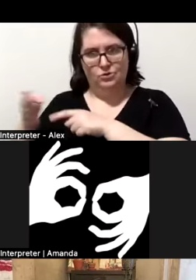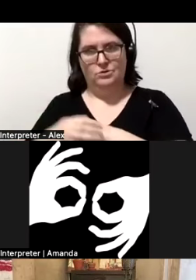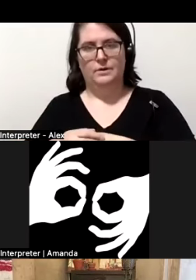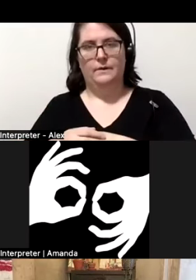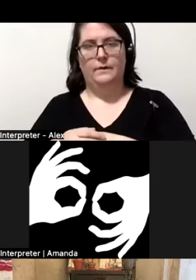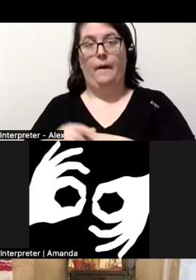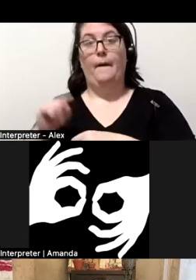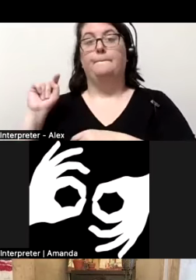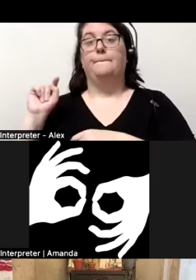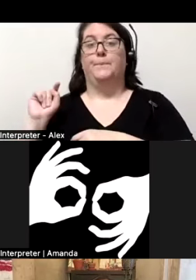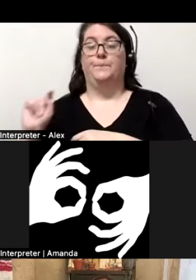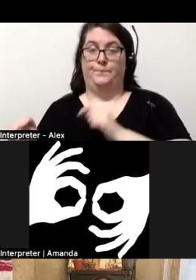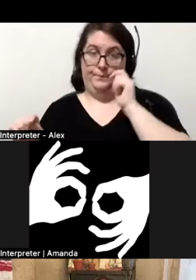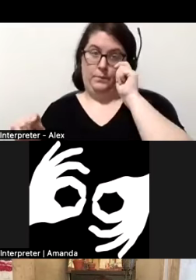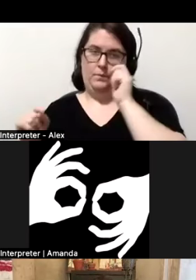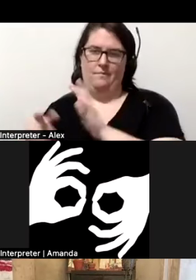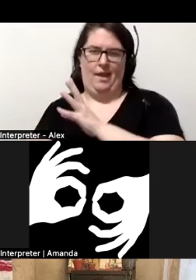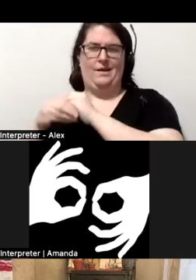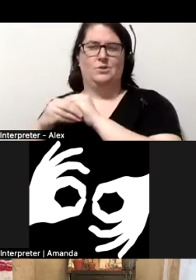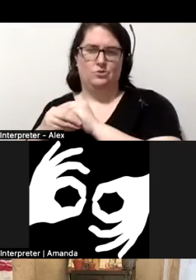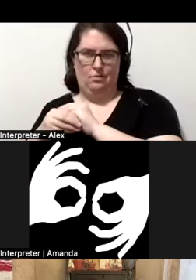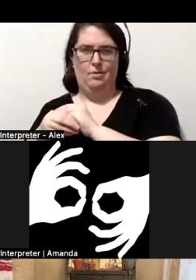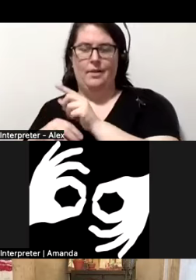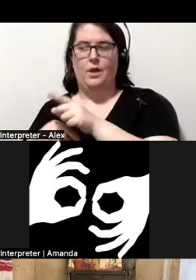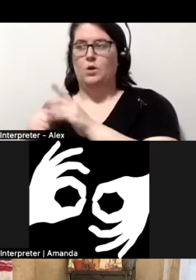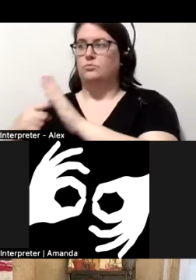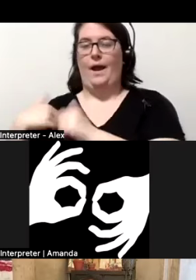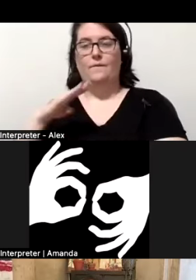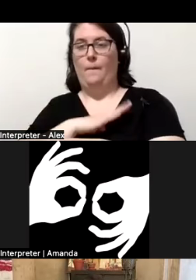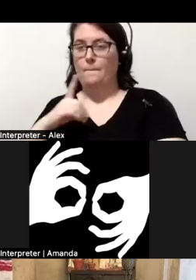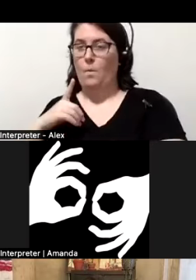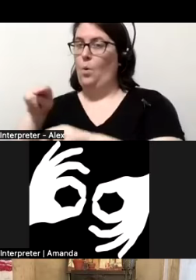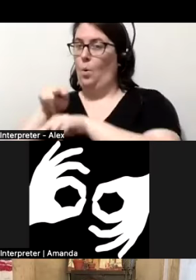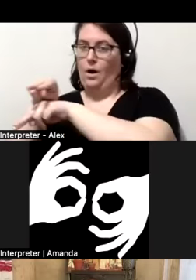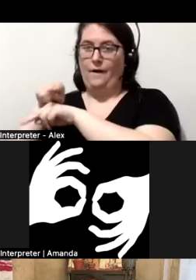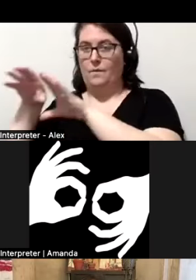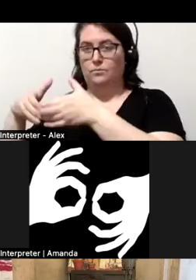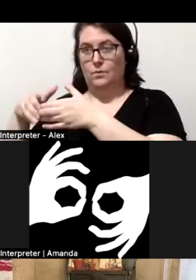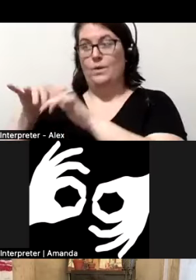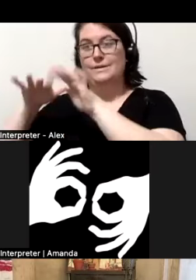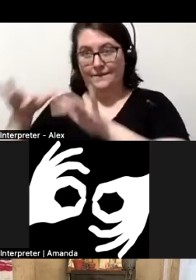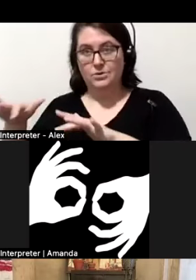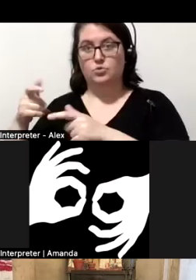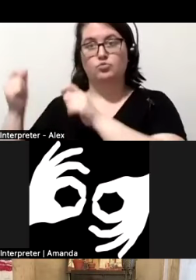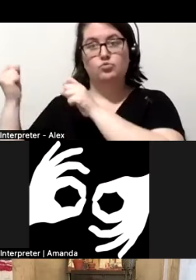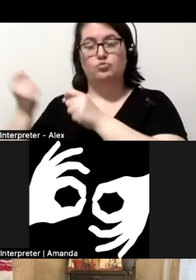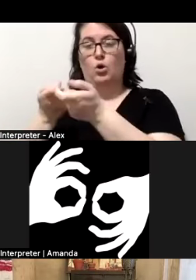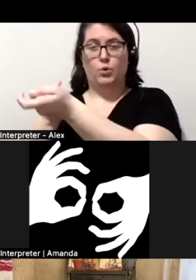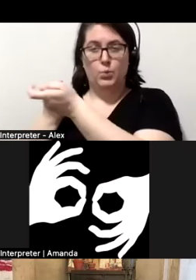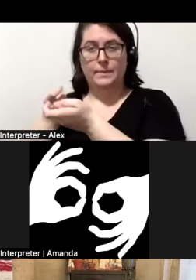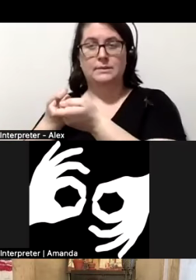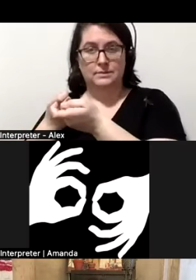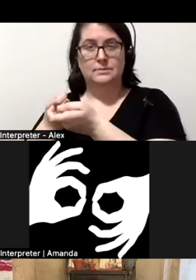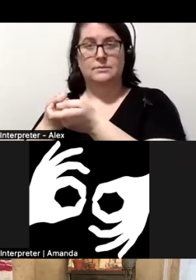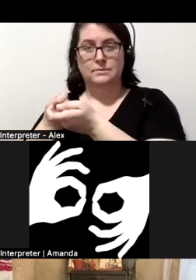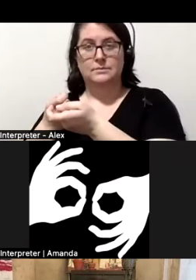also have the additional criteria that the organization has a strong board or governing body that is diverse, has strong recruitment practices, and offers